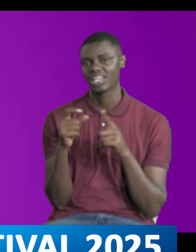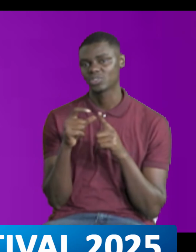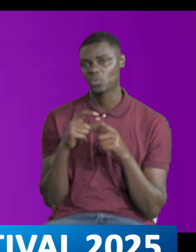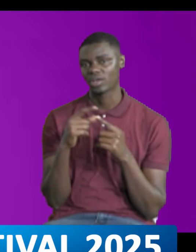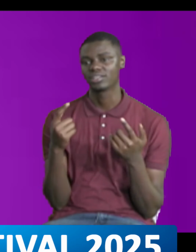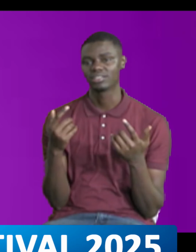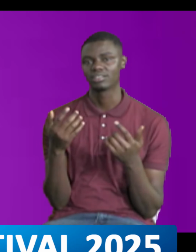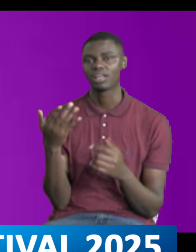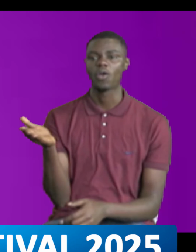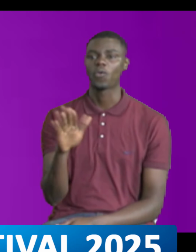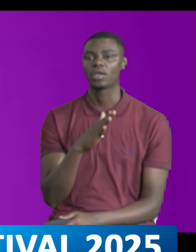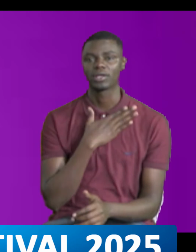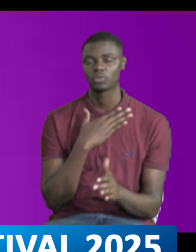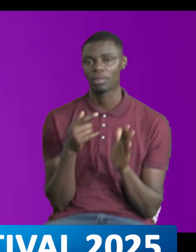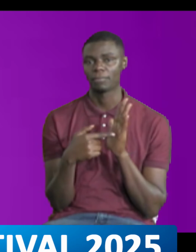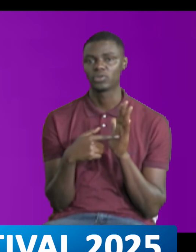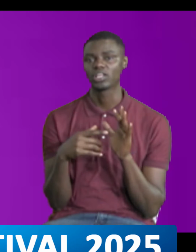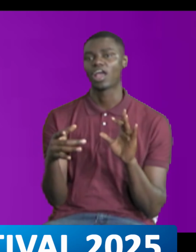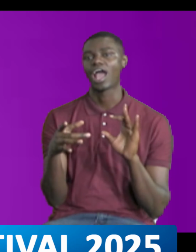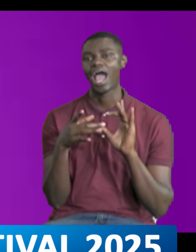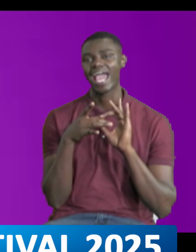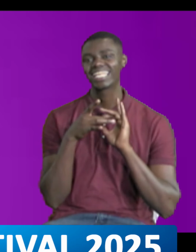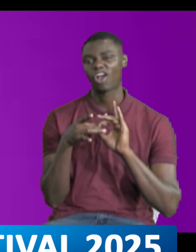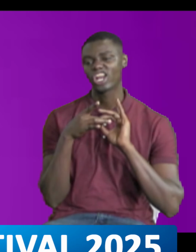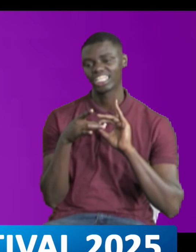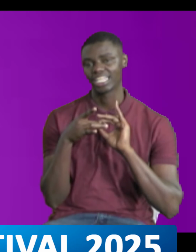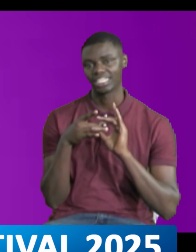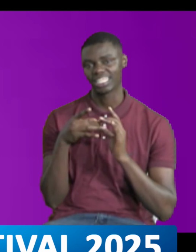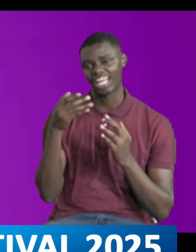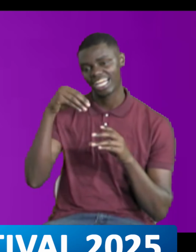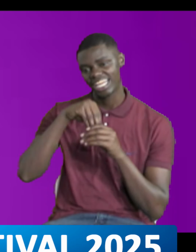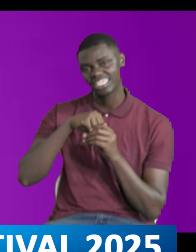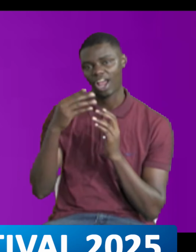just be going back to my point of interconnectedness.